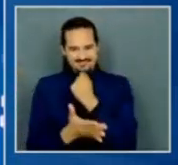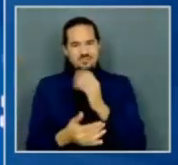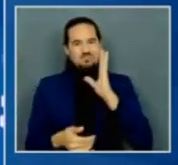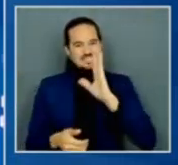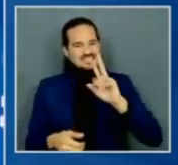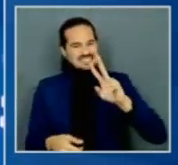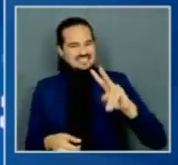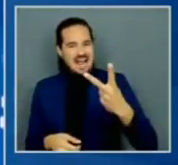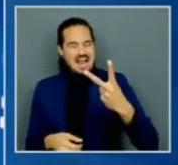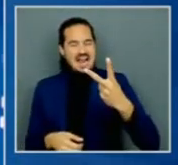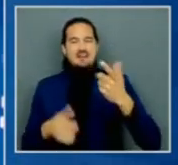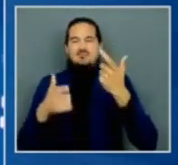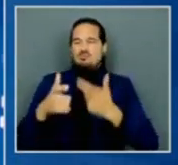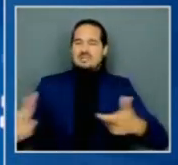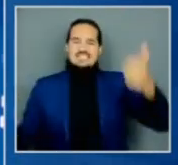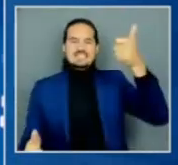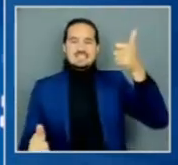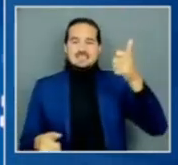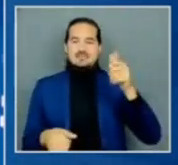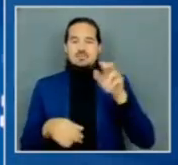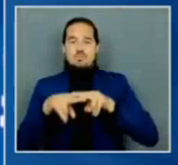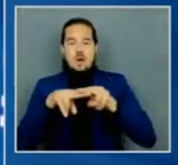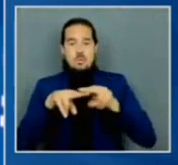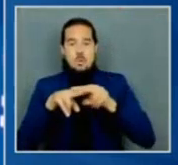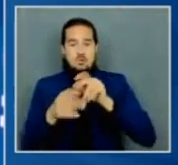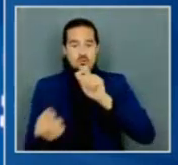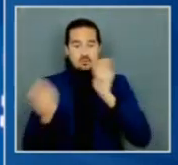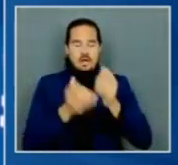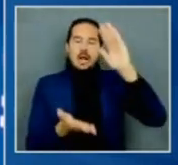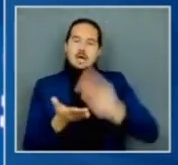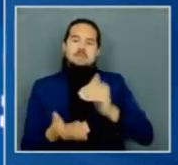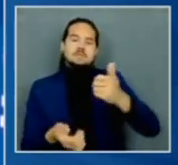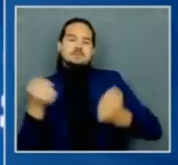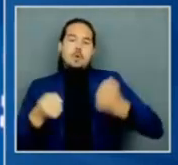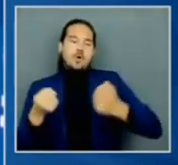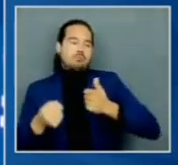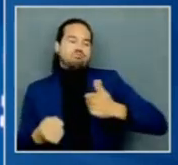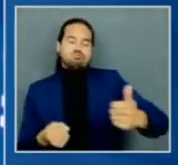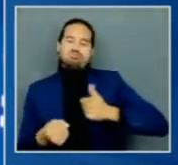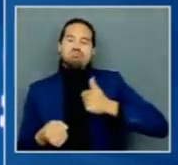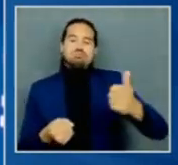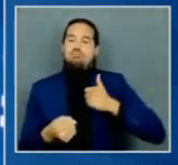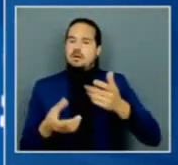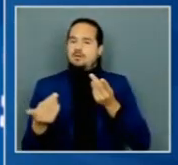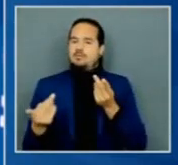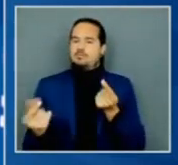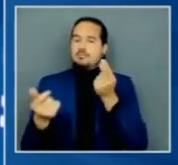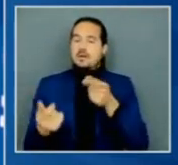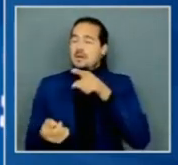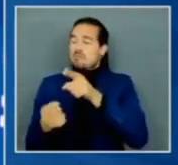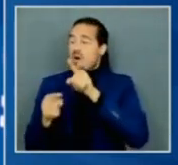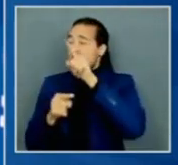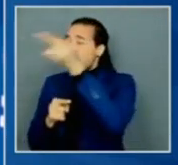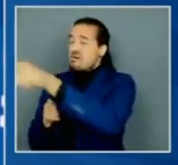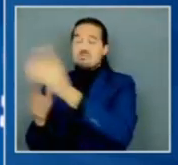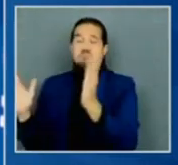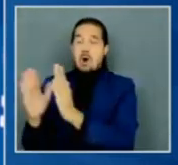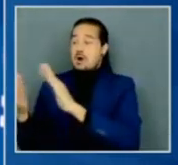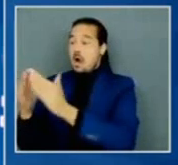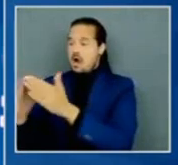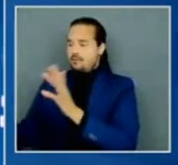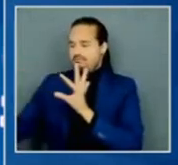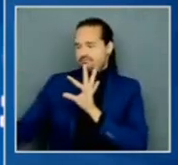which is not only will slash pollution, but will slash commute times, open up investments in areas connected to